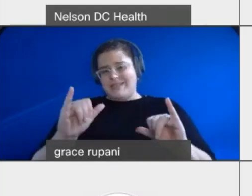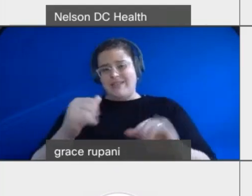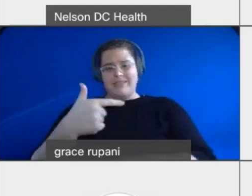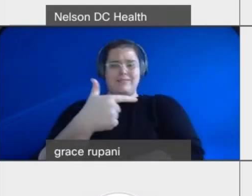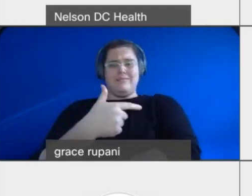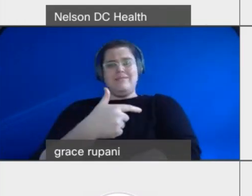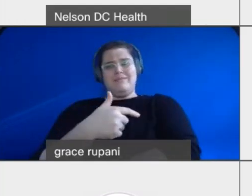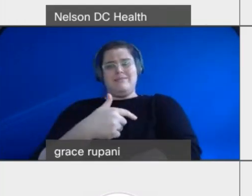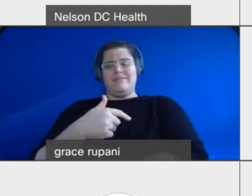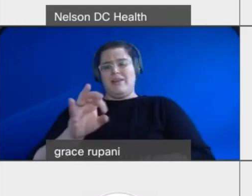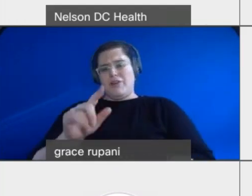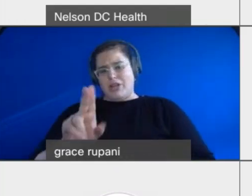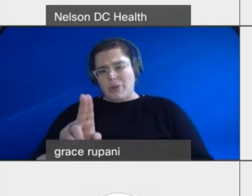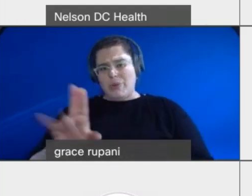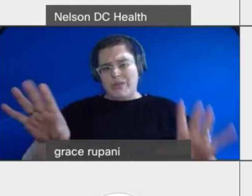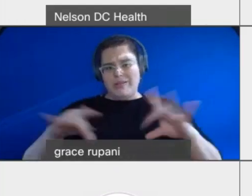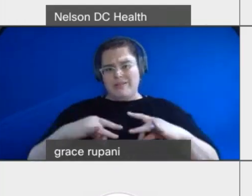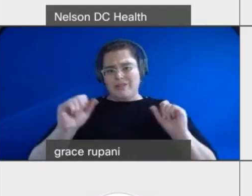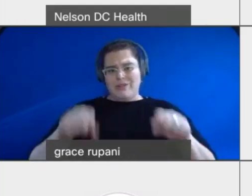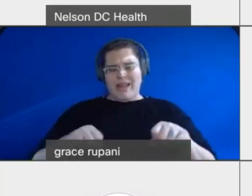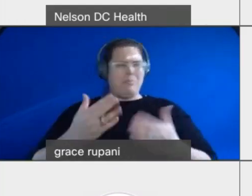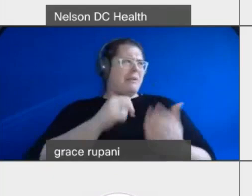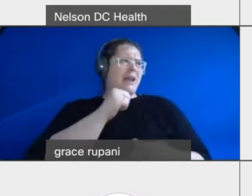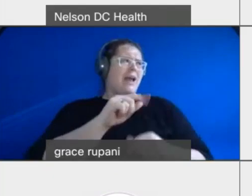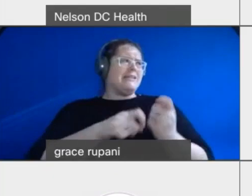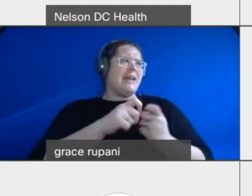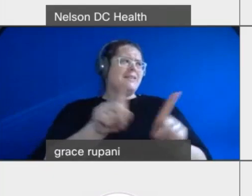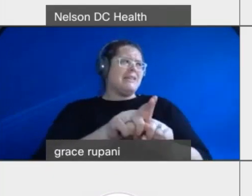just the same, I shouldn't say that. But the important thing is,